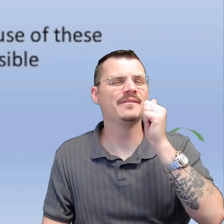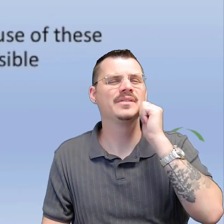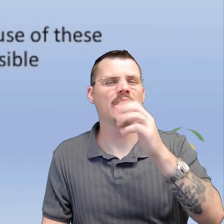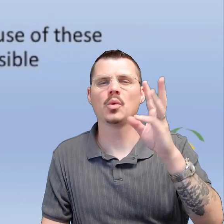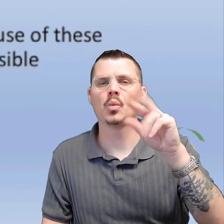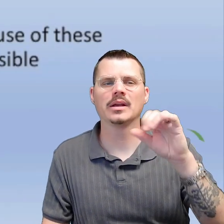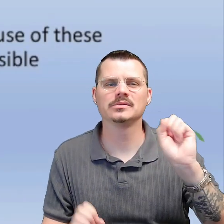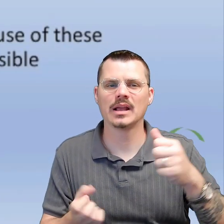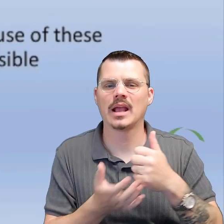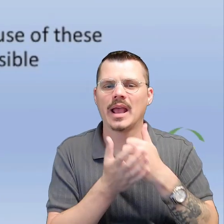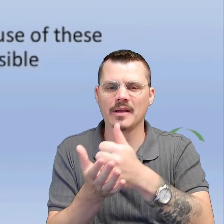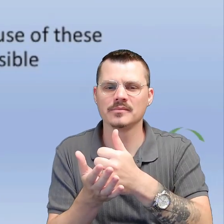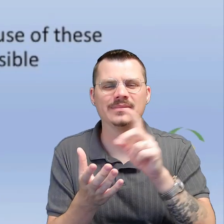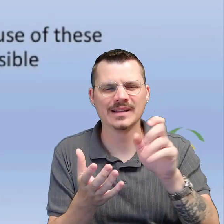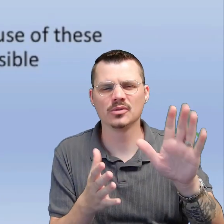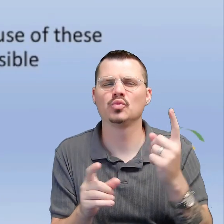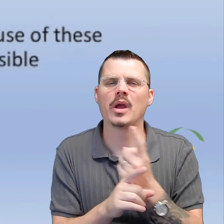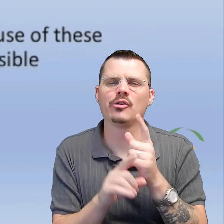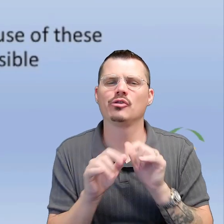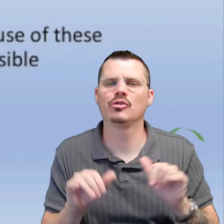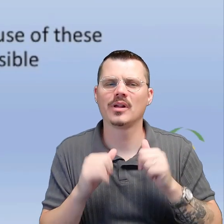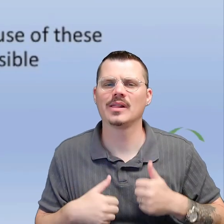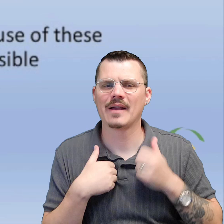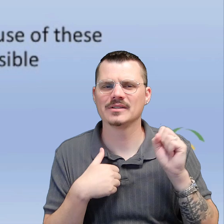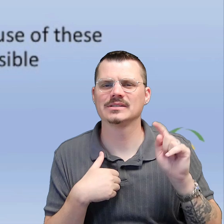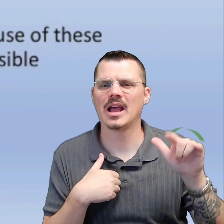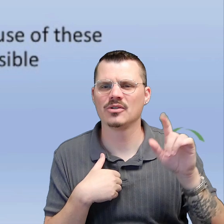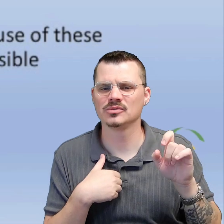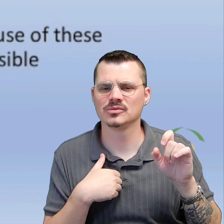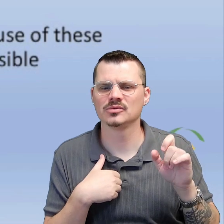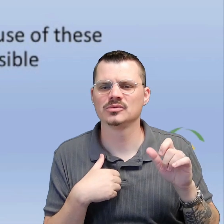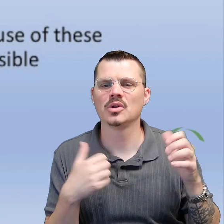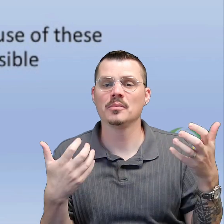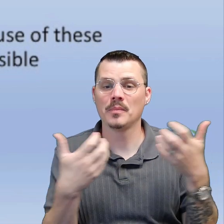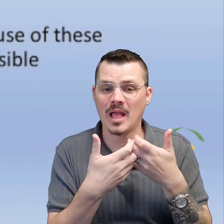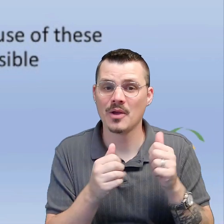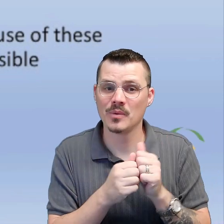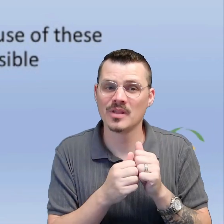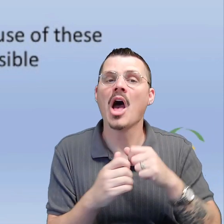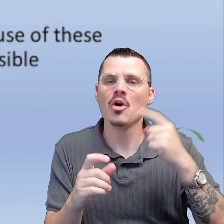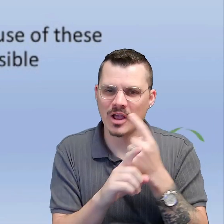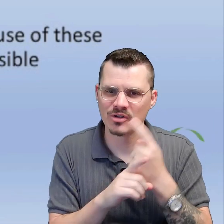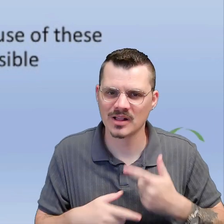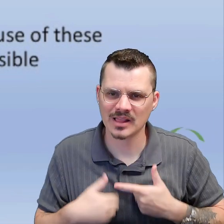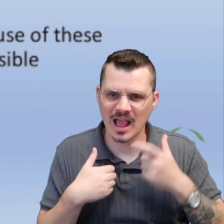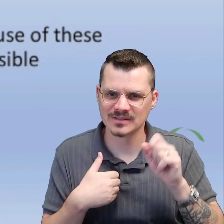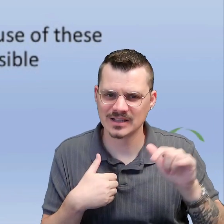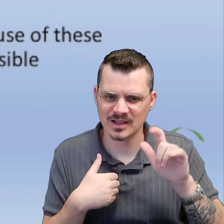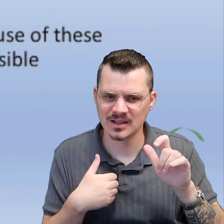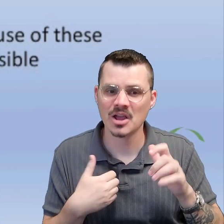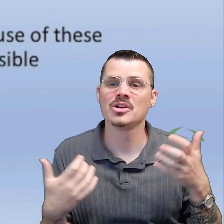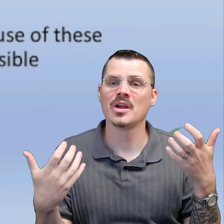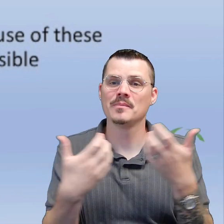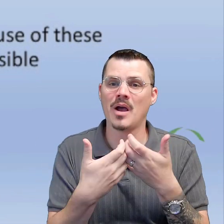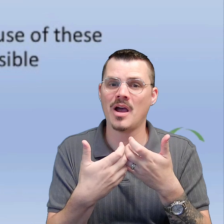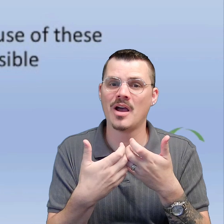Everyday ways to help: a regular lifestyle. Combined with a regular lifestyle.